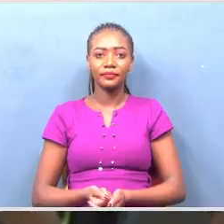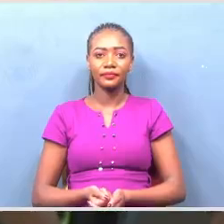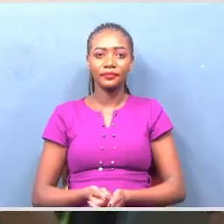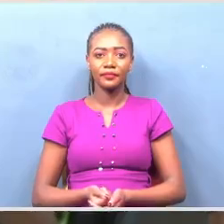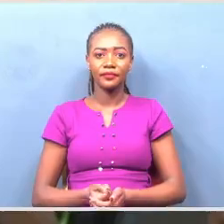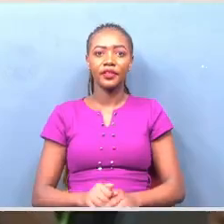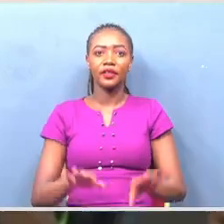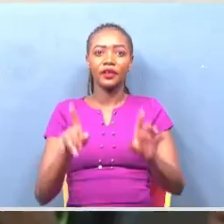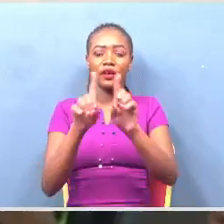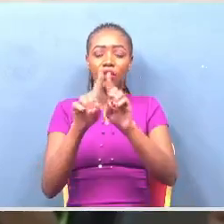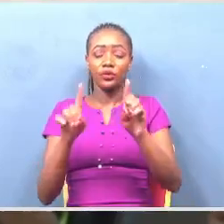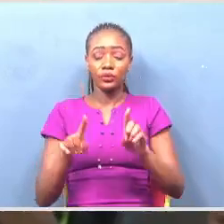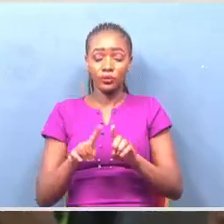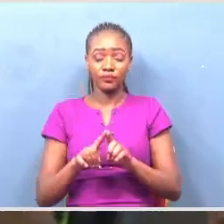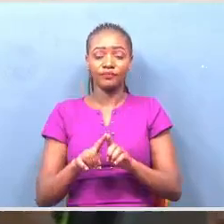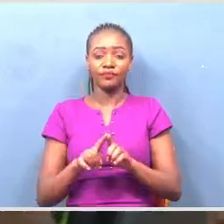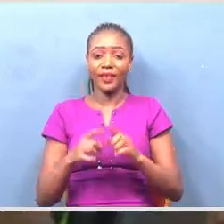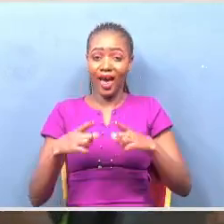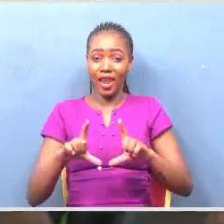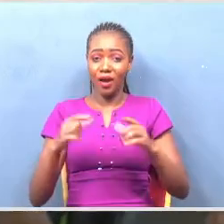Let me also